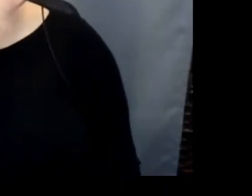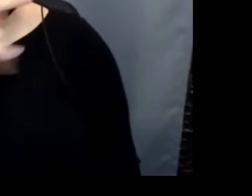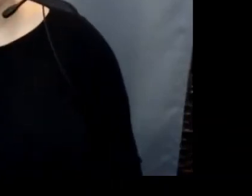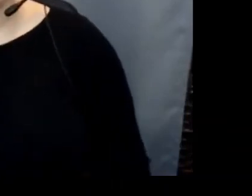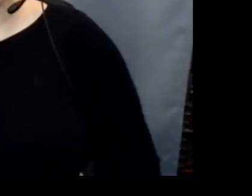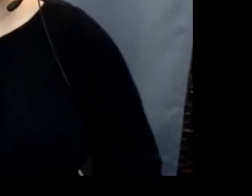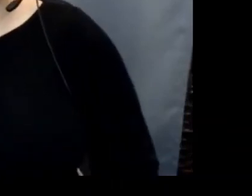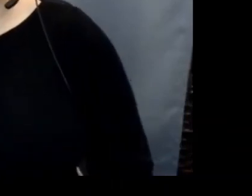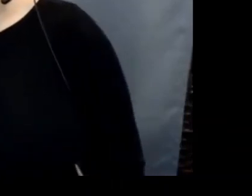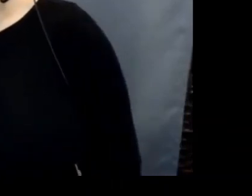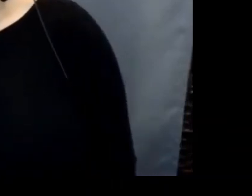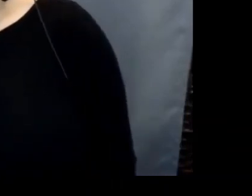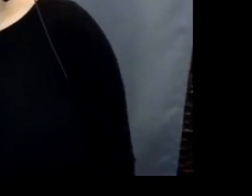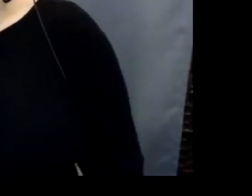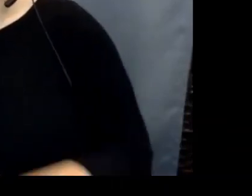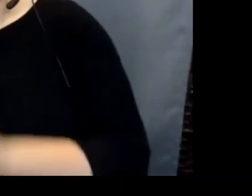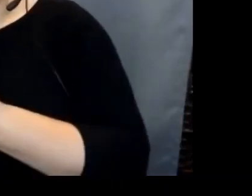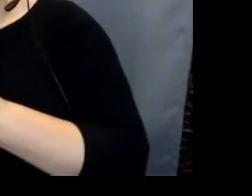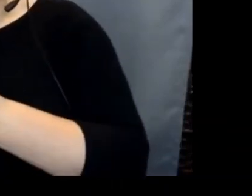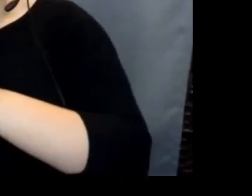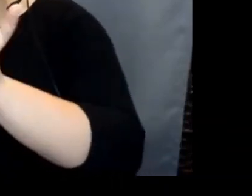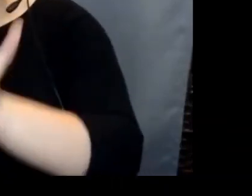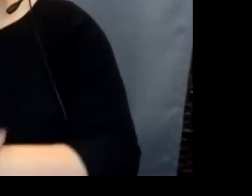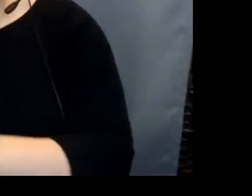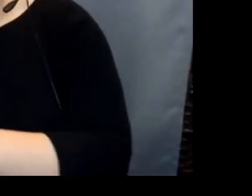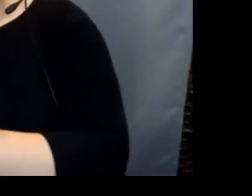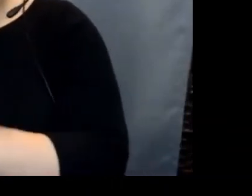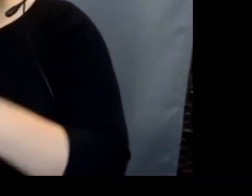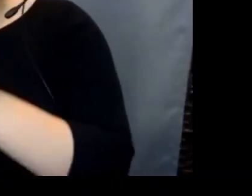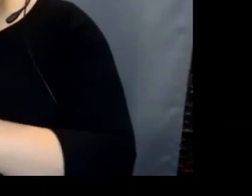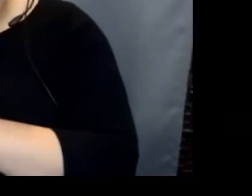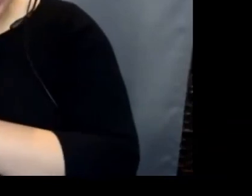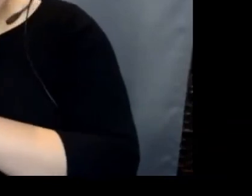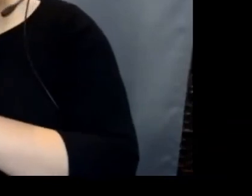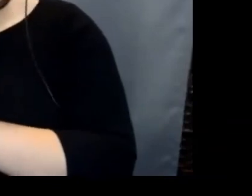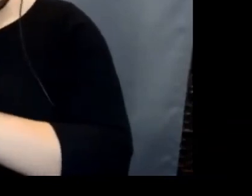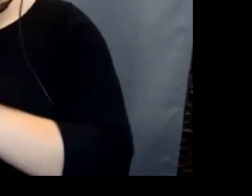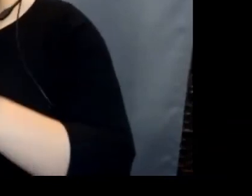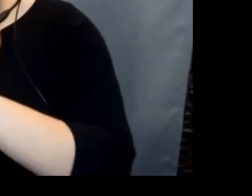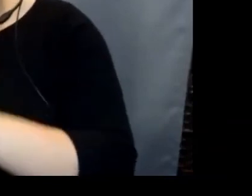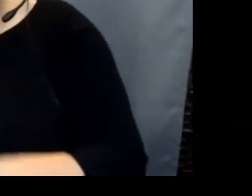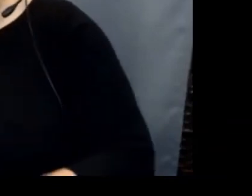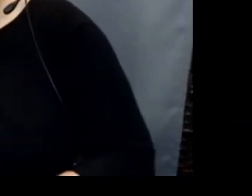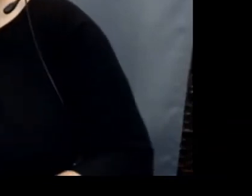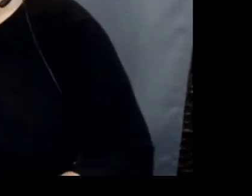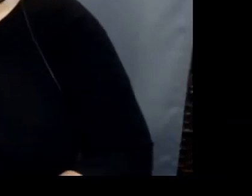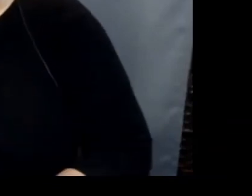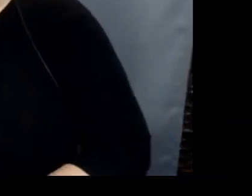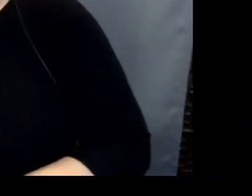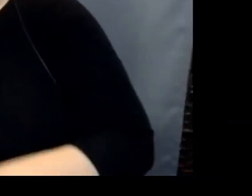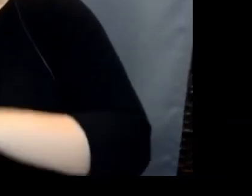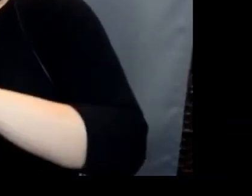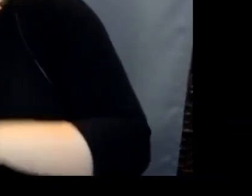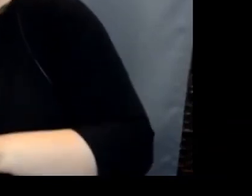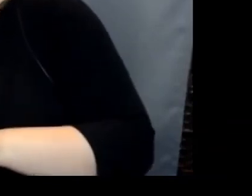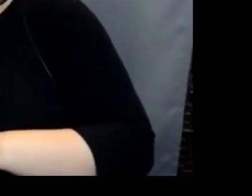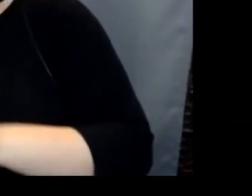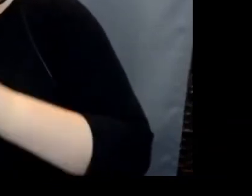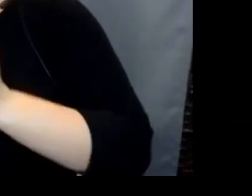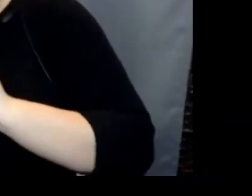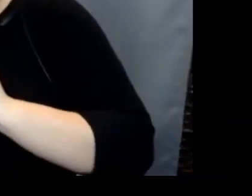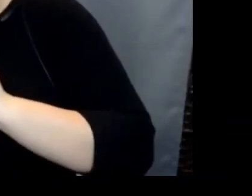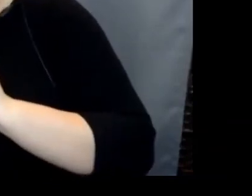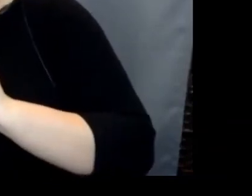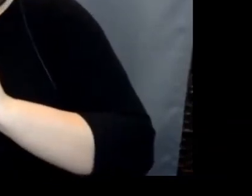because if the account's not found properly, because maybe you incorrectly input the routing number or the account